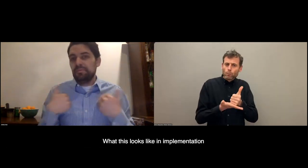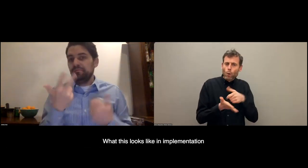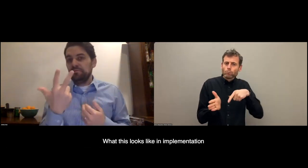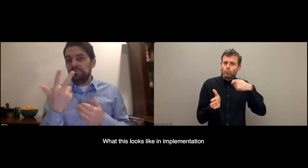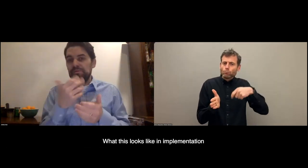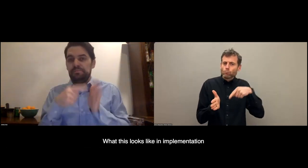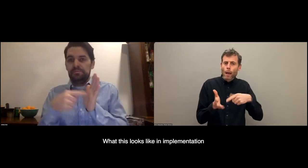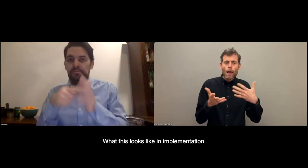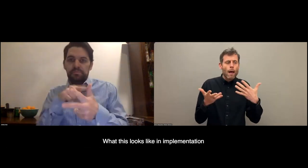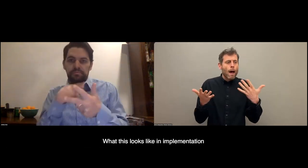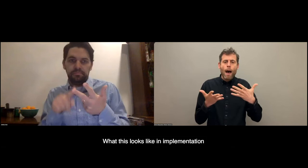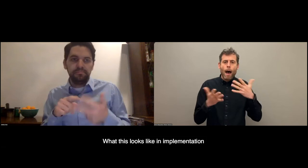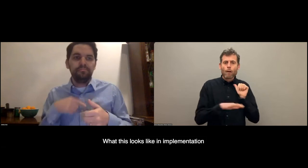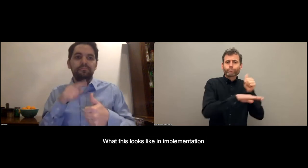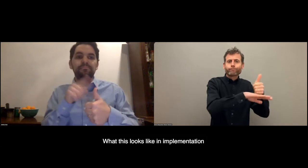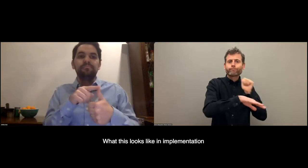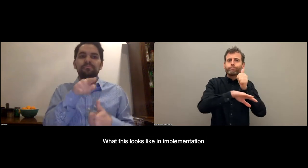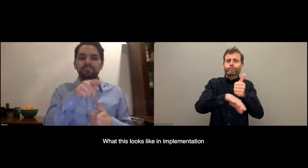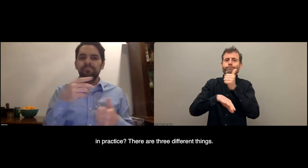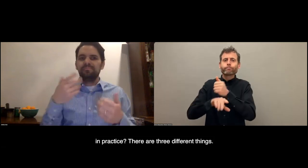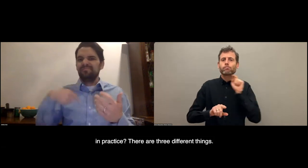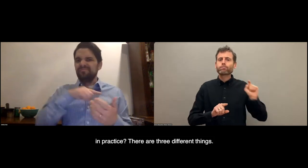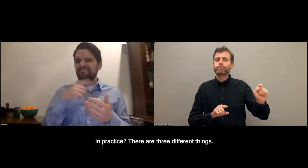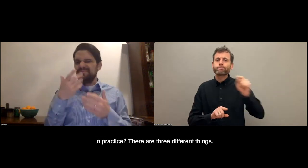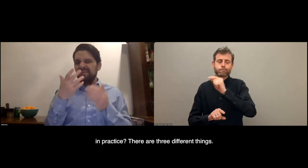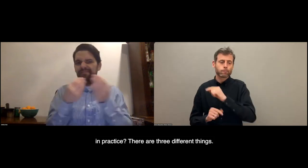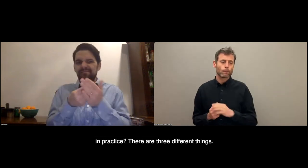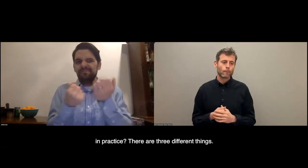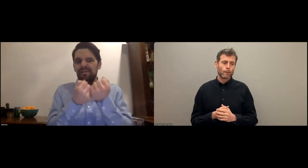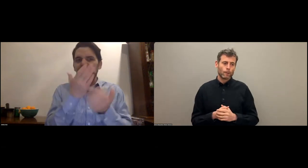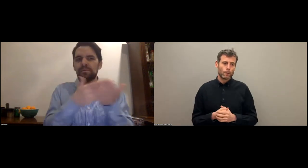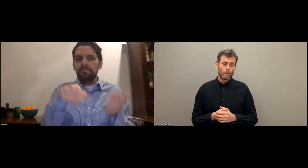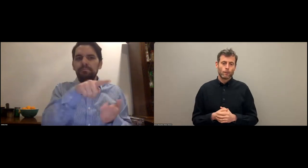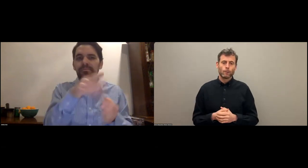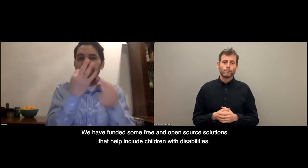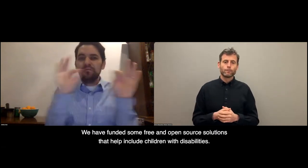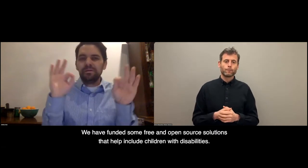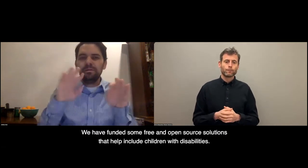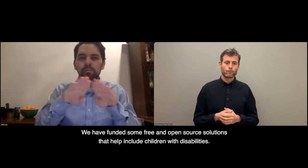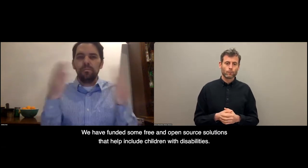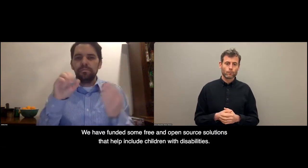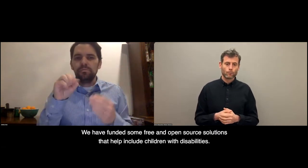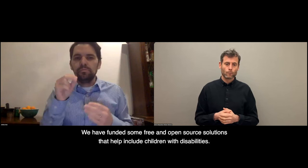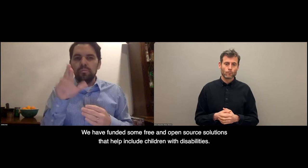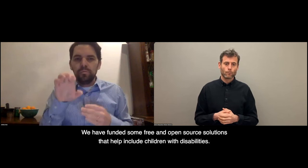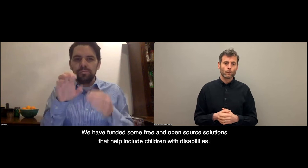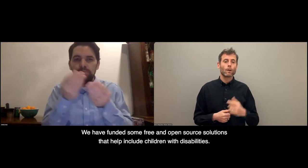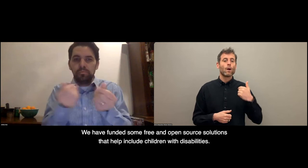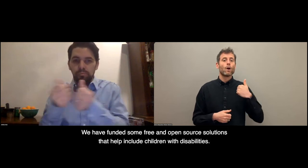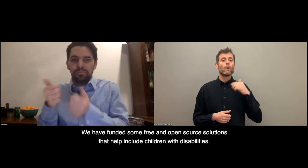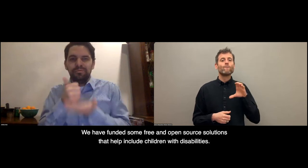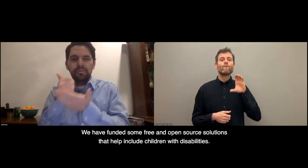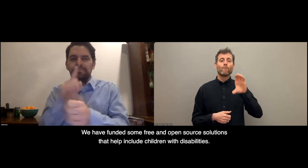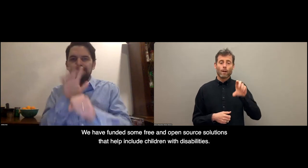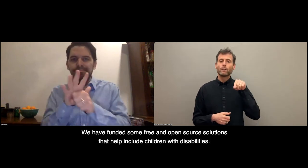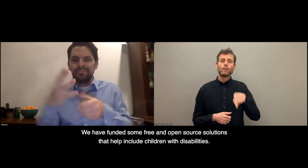What this looks like in implementation and practice, there are 3 different things. We have funded some free and